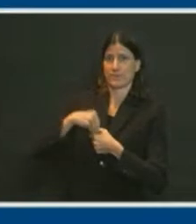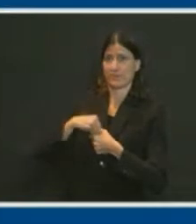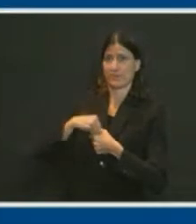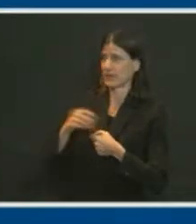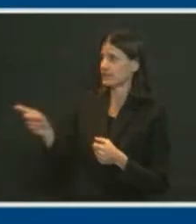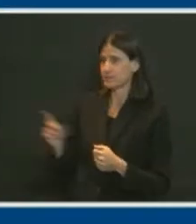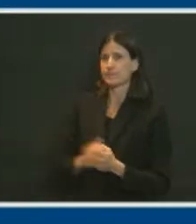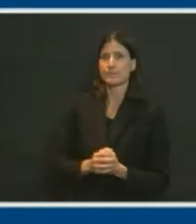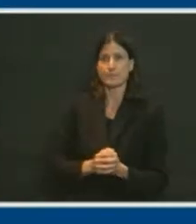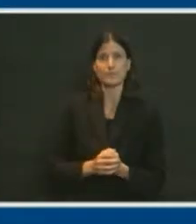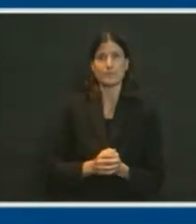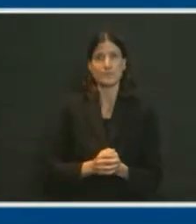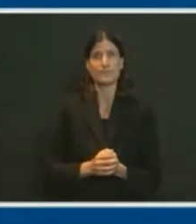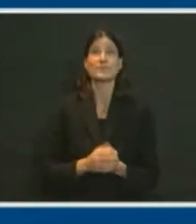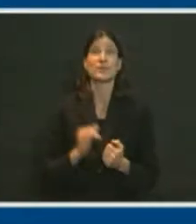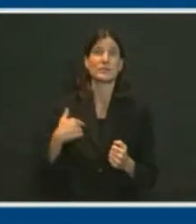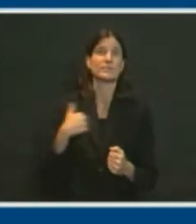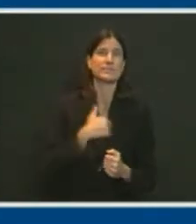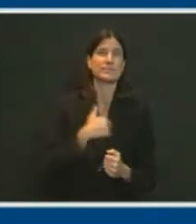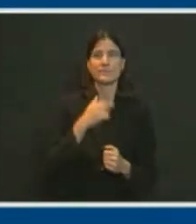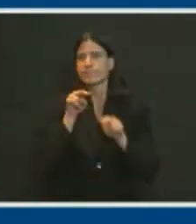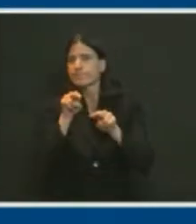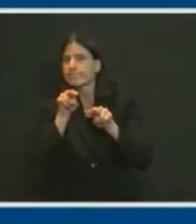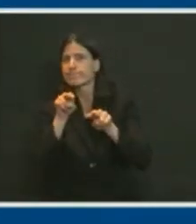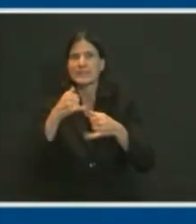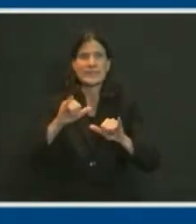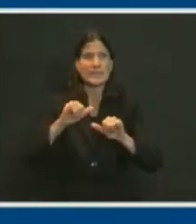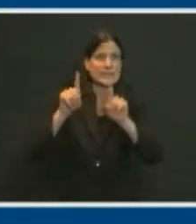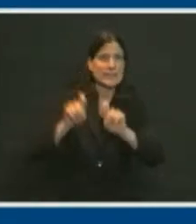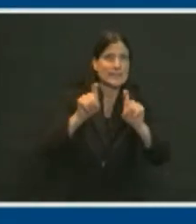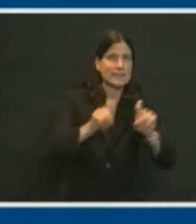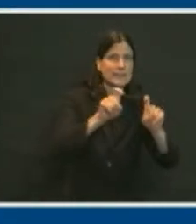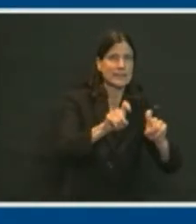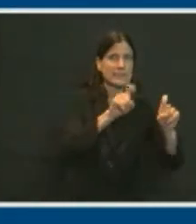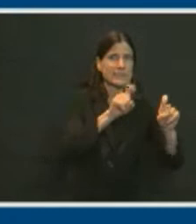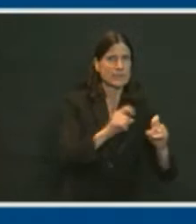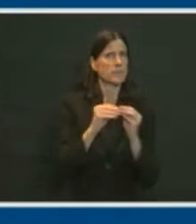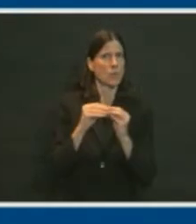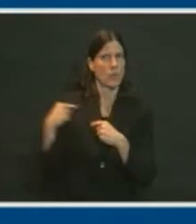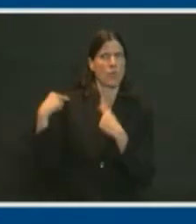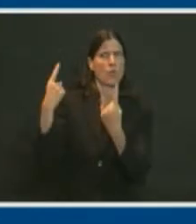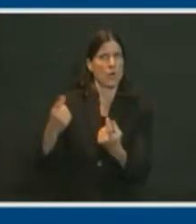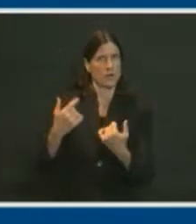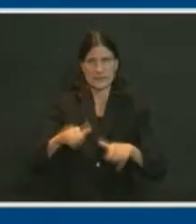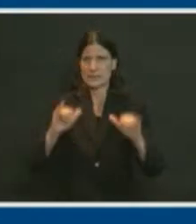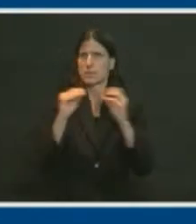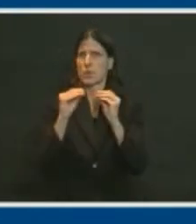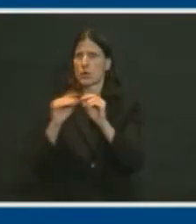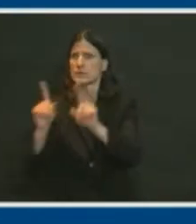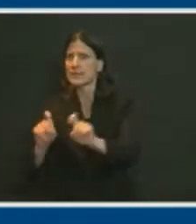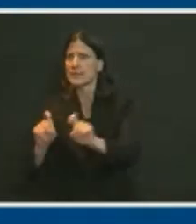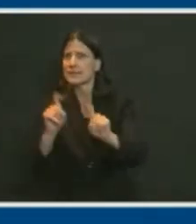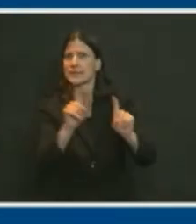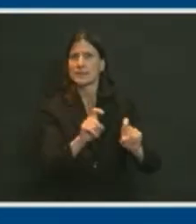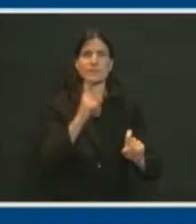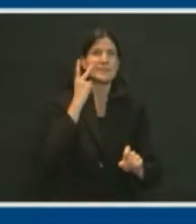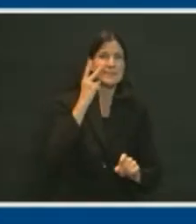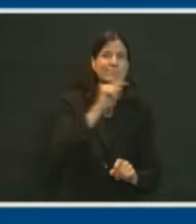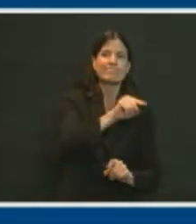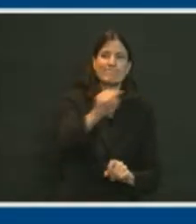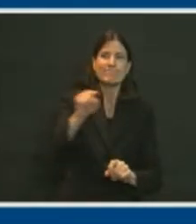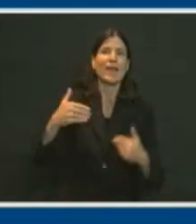continue to have a robust testing program, and we'll see the cases associated with